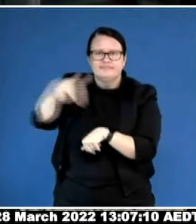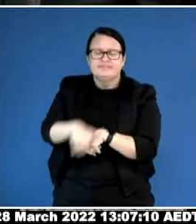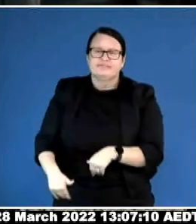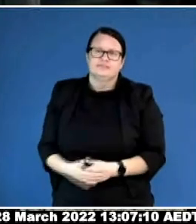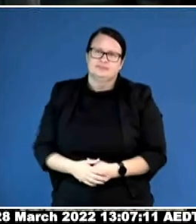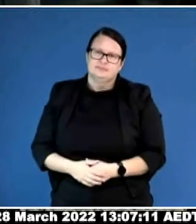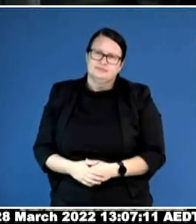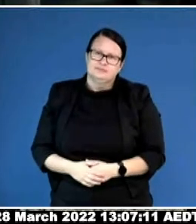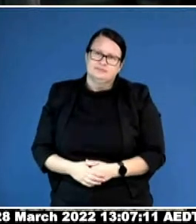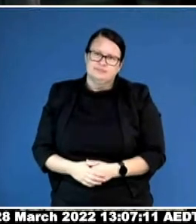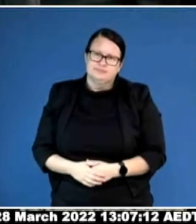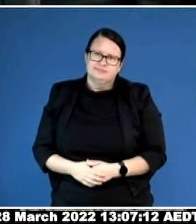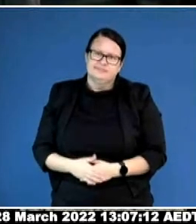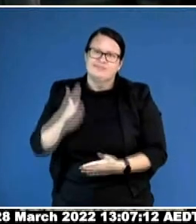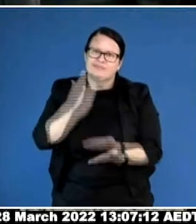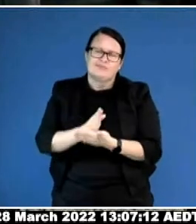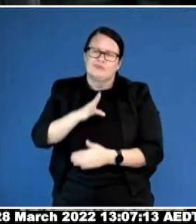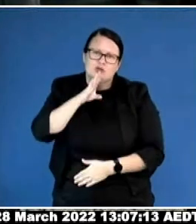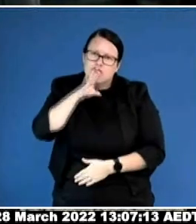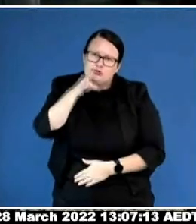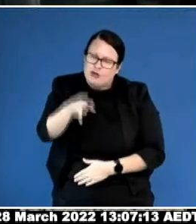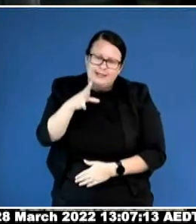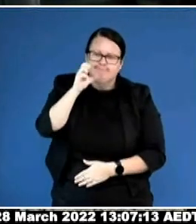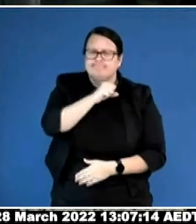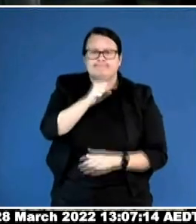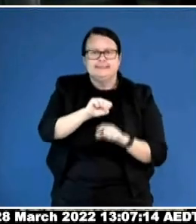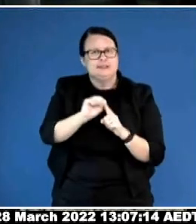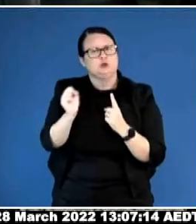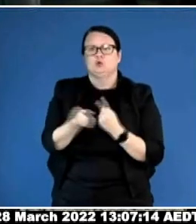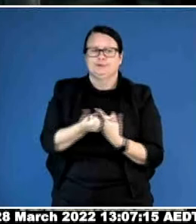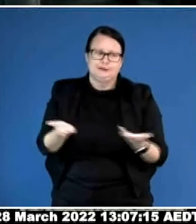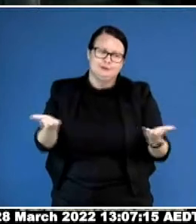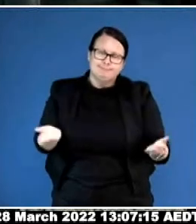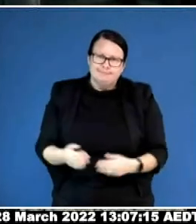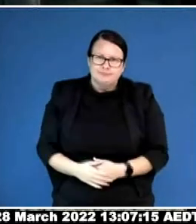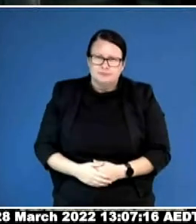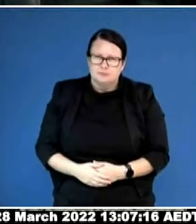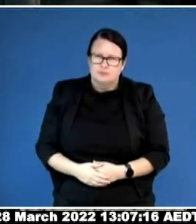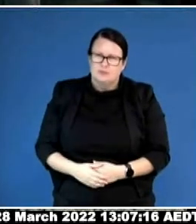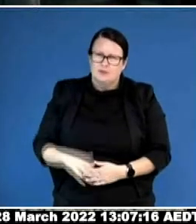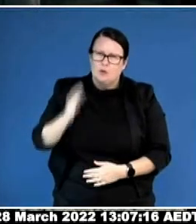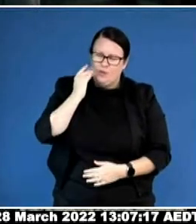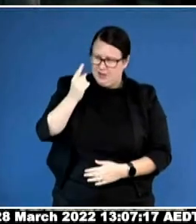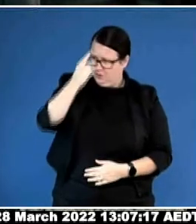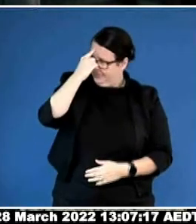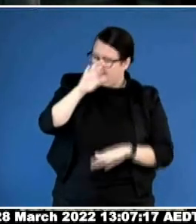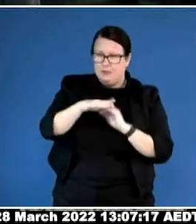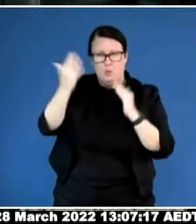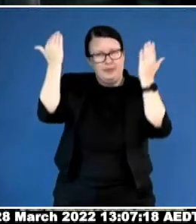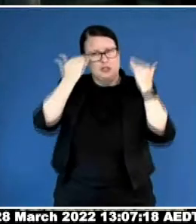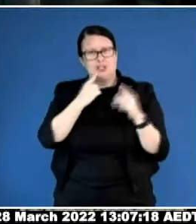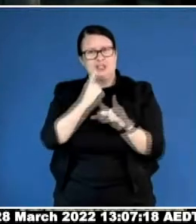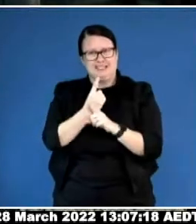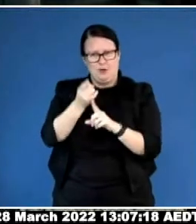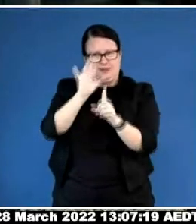and that it was a sad and tragic situation. When you reflect on those comments, you were positioned as